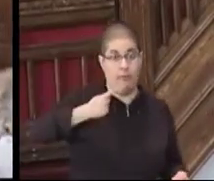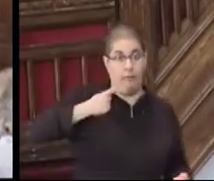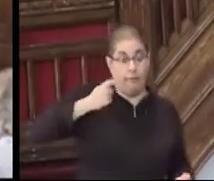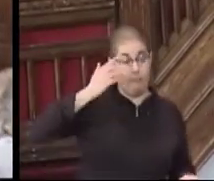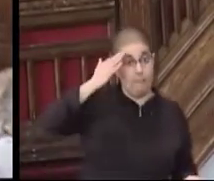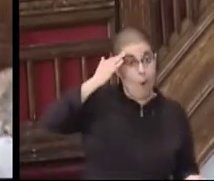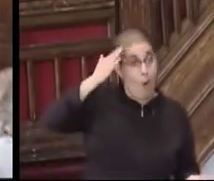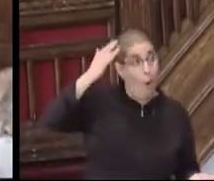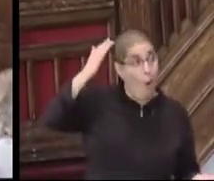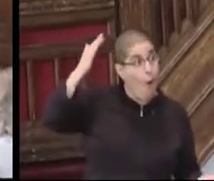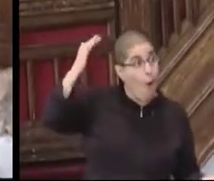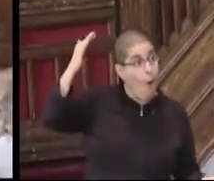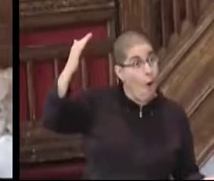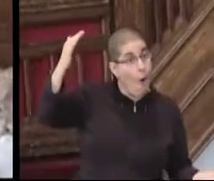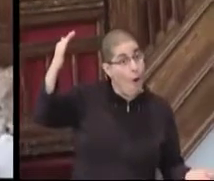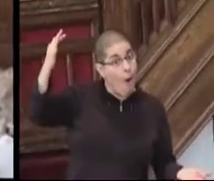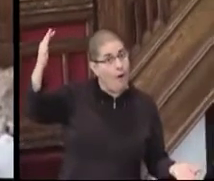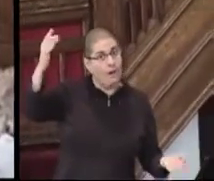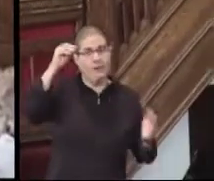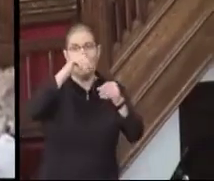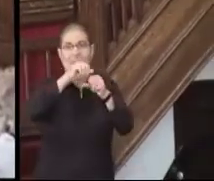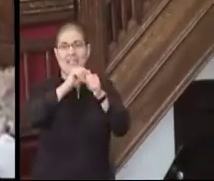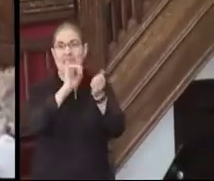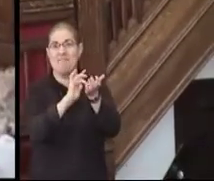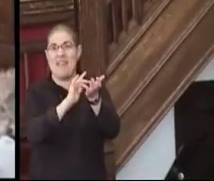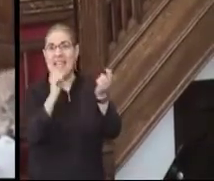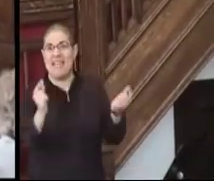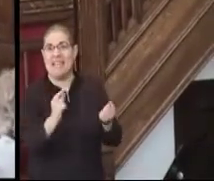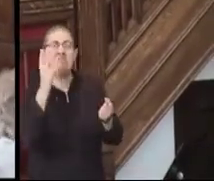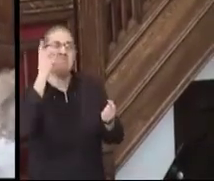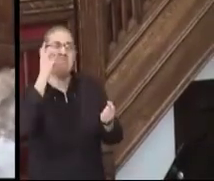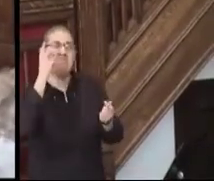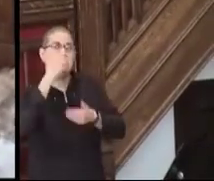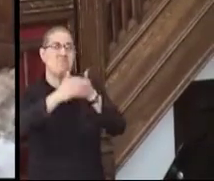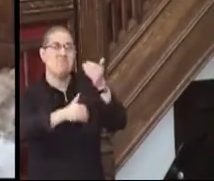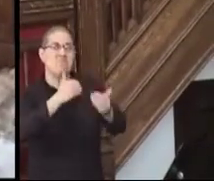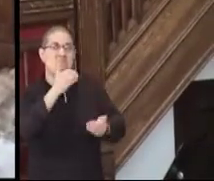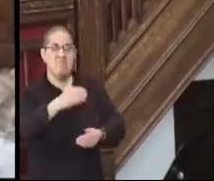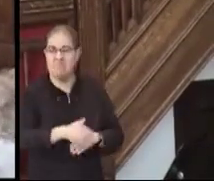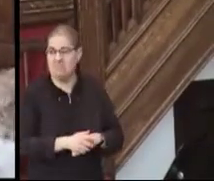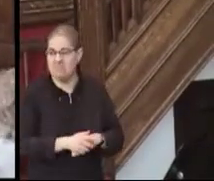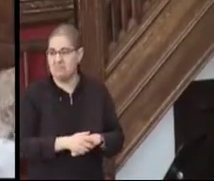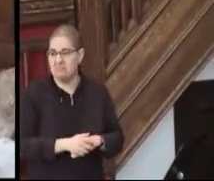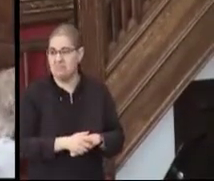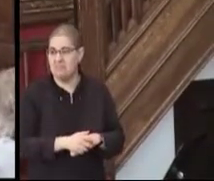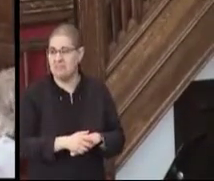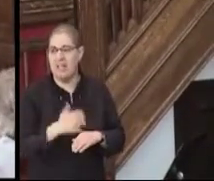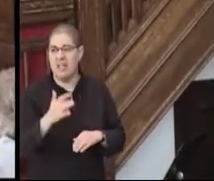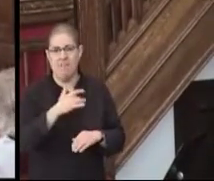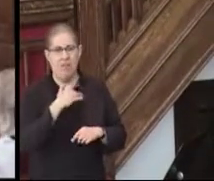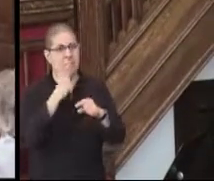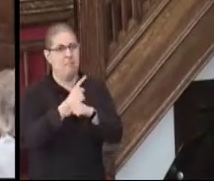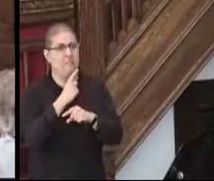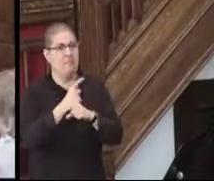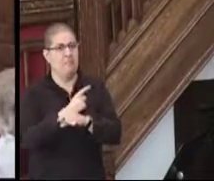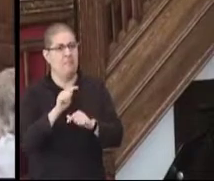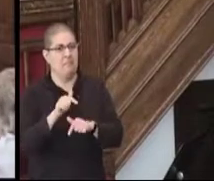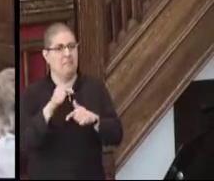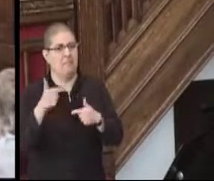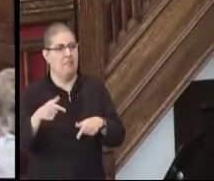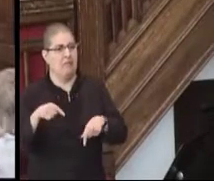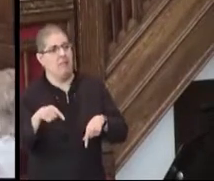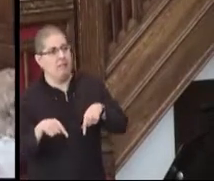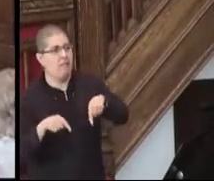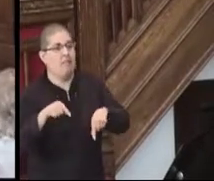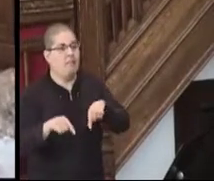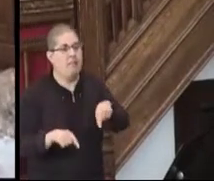quite high on pain medication. So we'll see how it goes. I think it would have been much more appropriate with me hobbling around